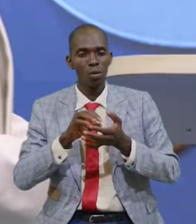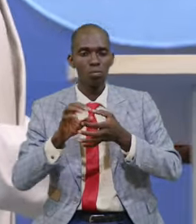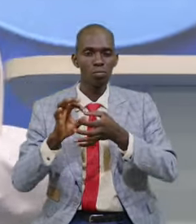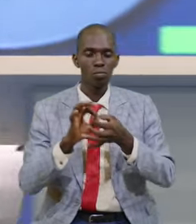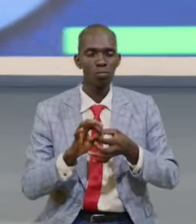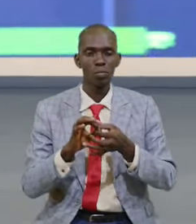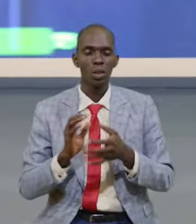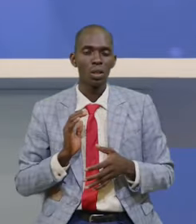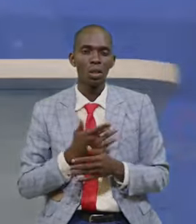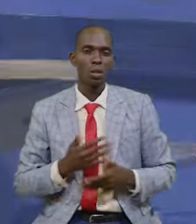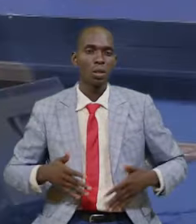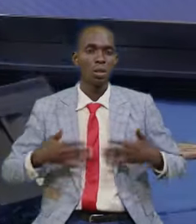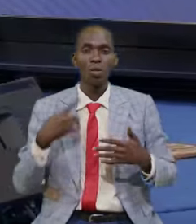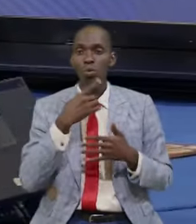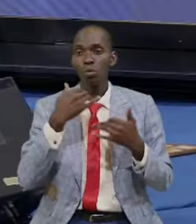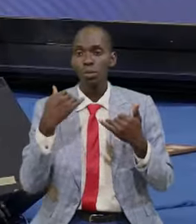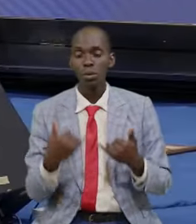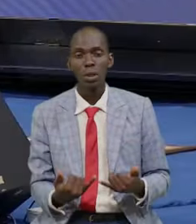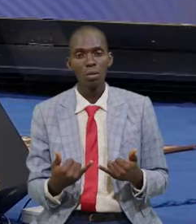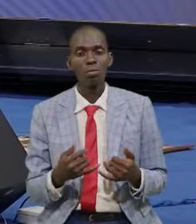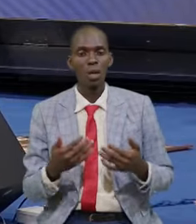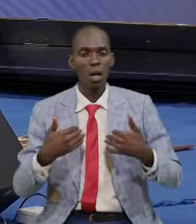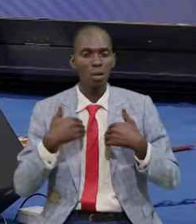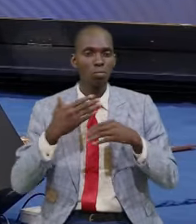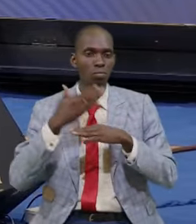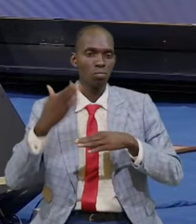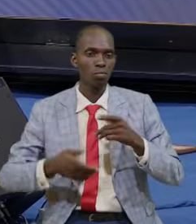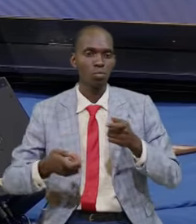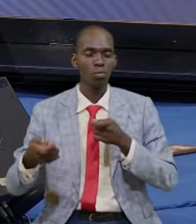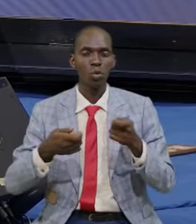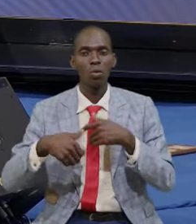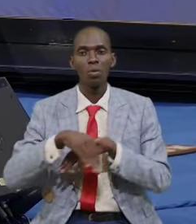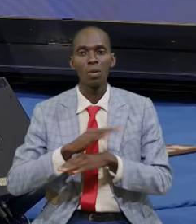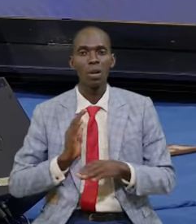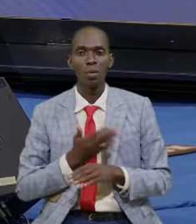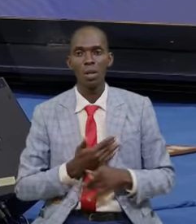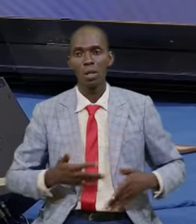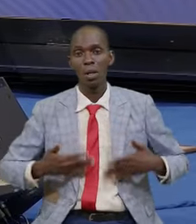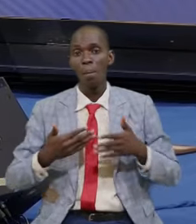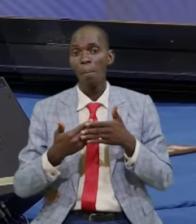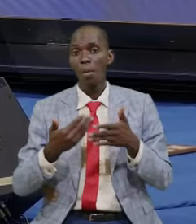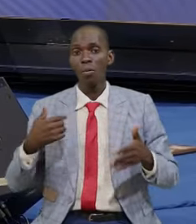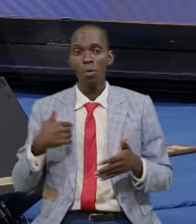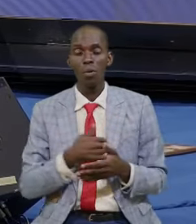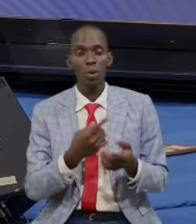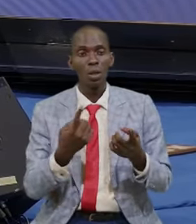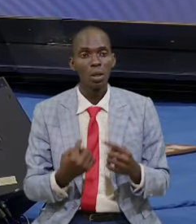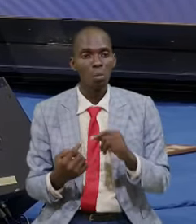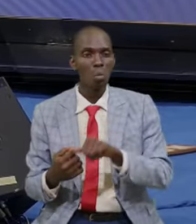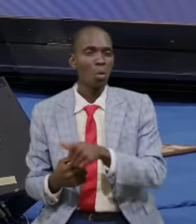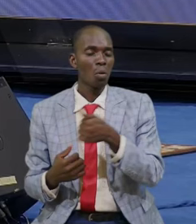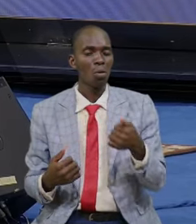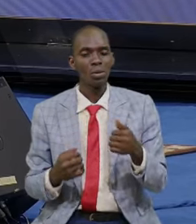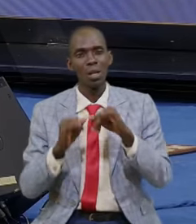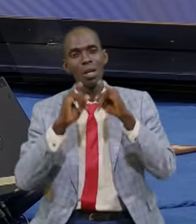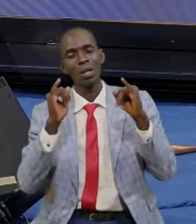has total control of our lives. Before we came, other lords beside thee